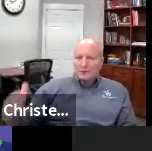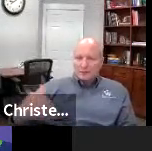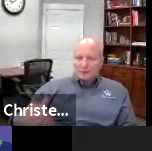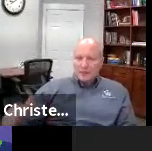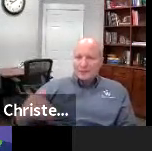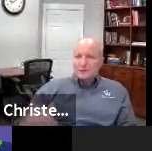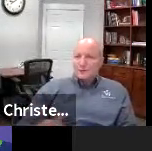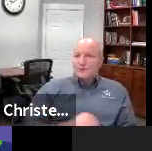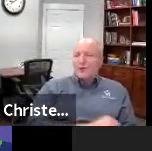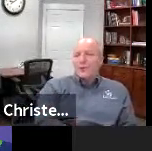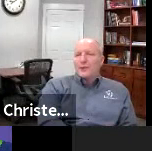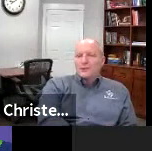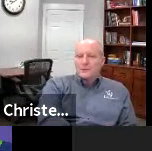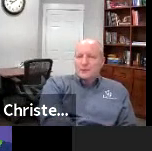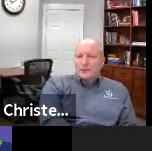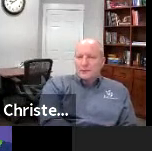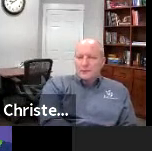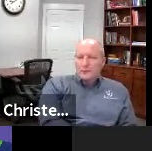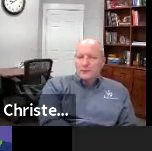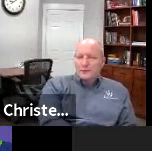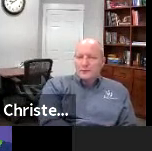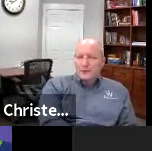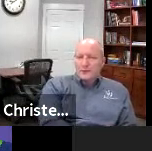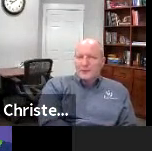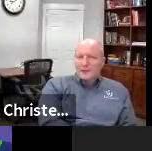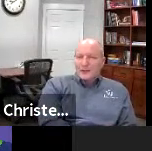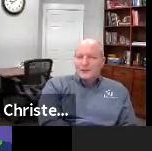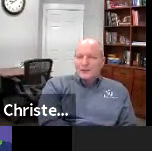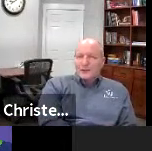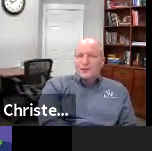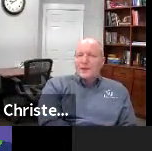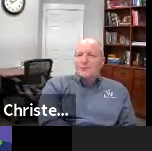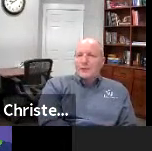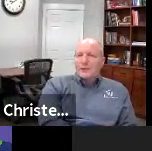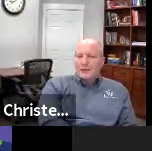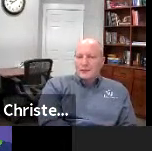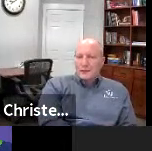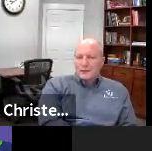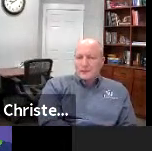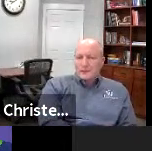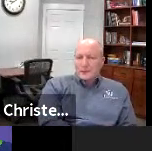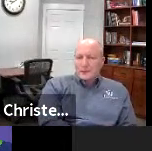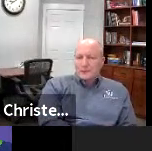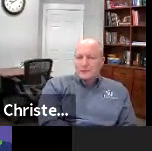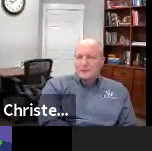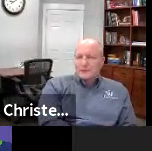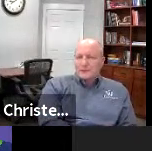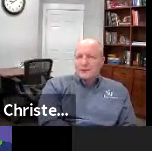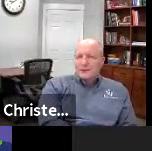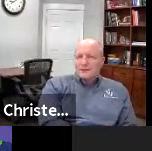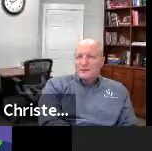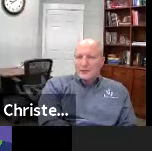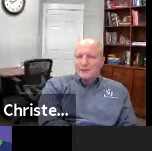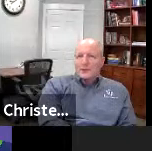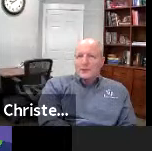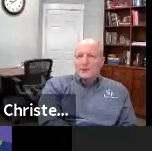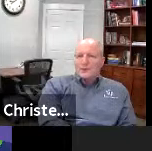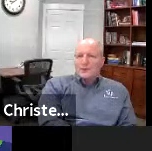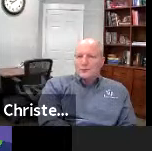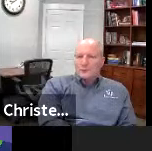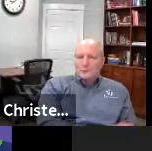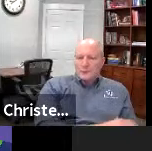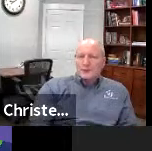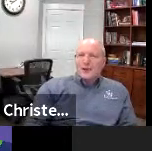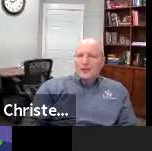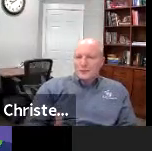right there, and that list was growing as we went through it. So I don't know that everybody had a chance to speak, but everybody